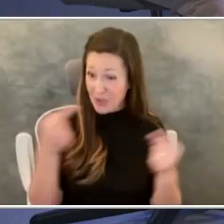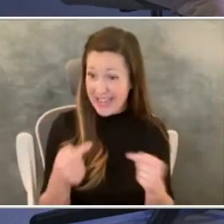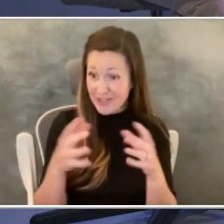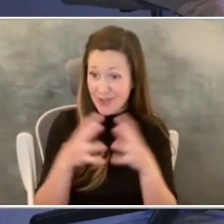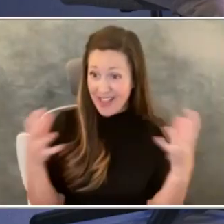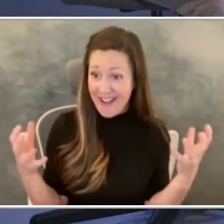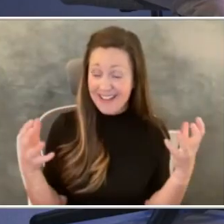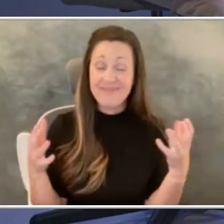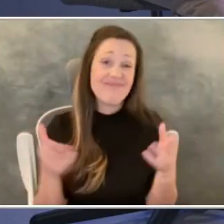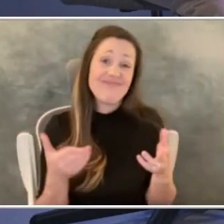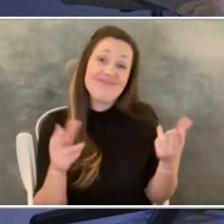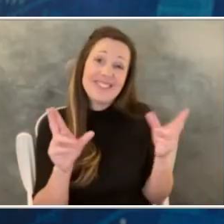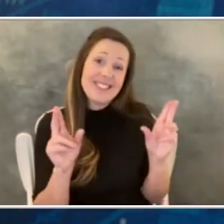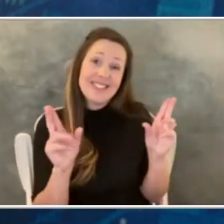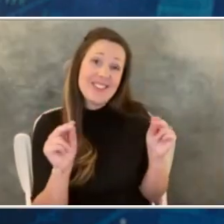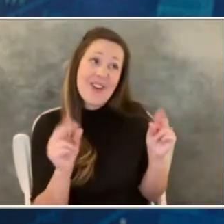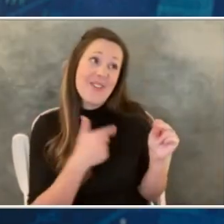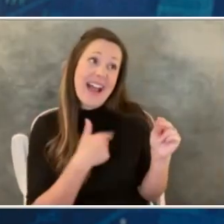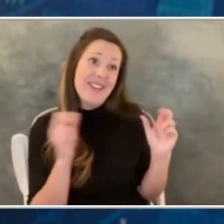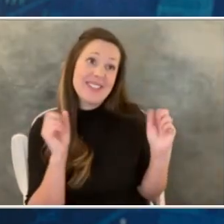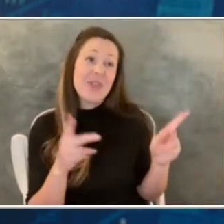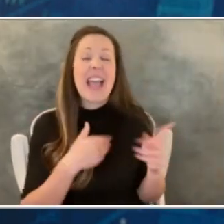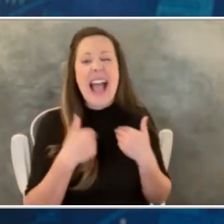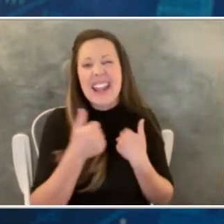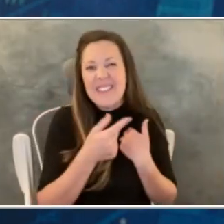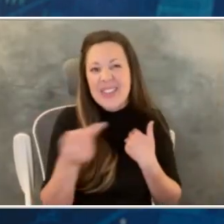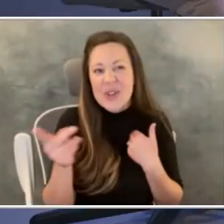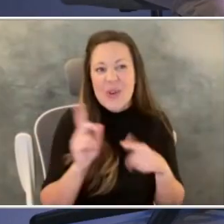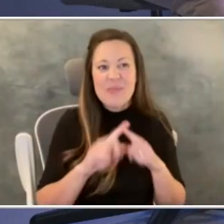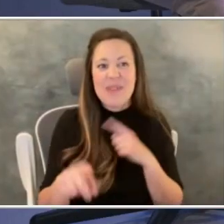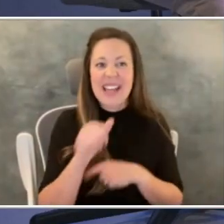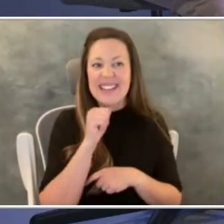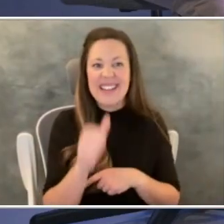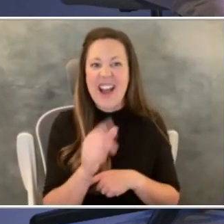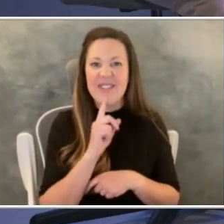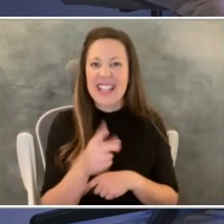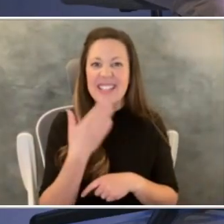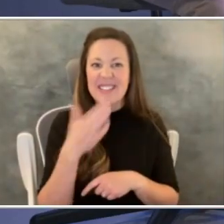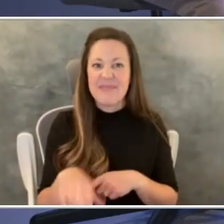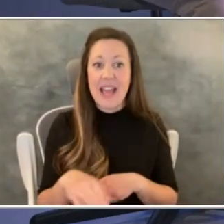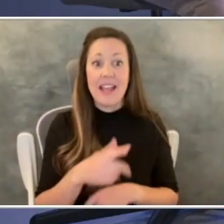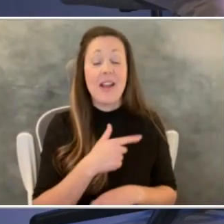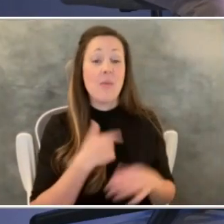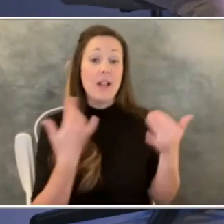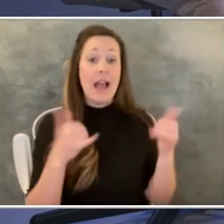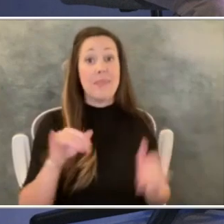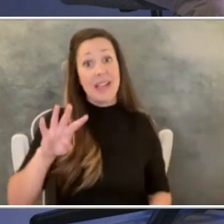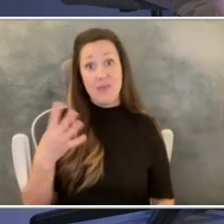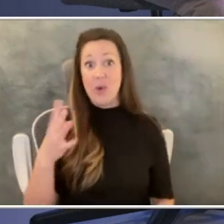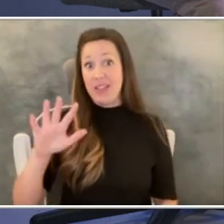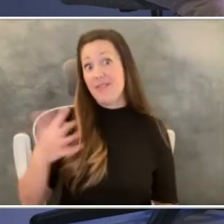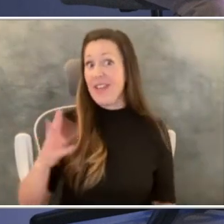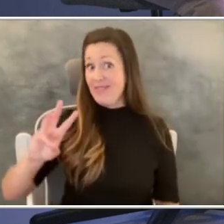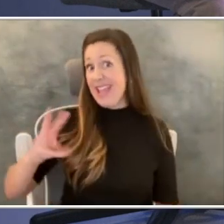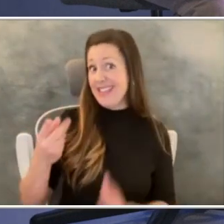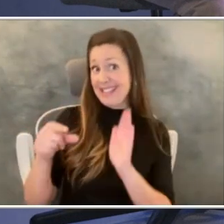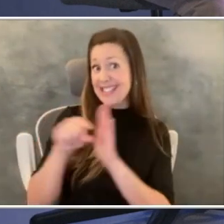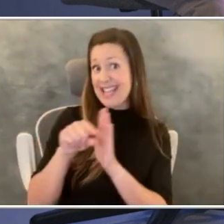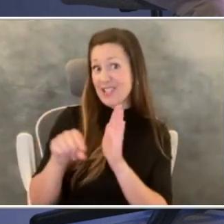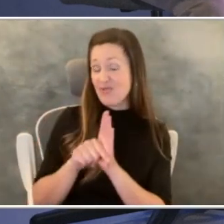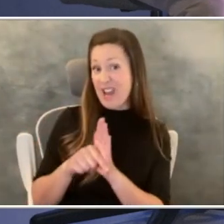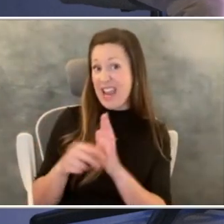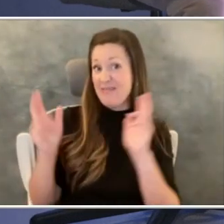Yeah. I had a few injuries, but it wasn't actually in sports. Well, I played 4th, 5th, and 6th grade basketball. Did you have any injuries?